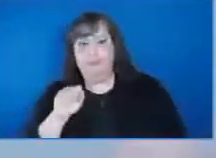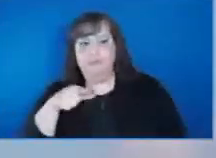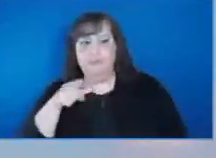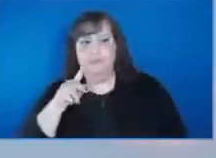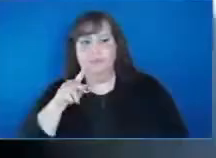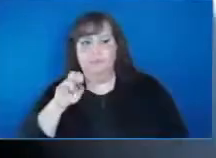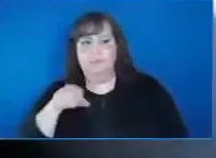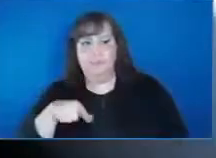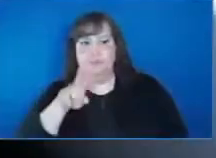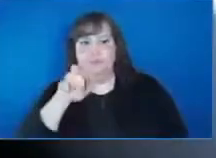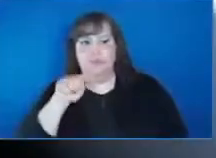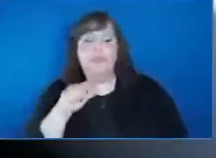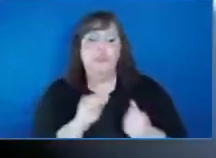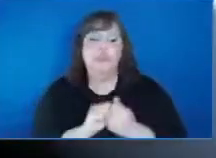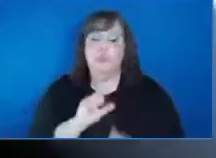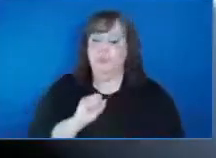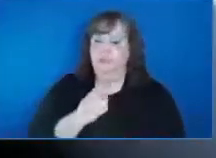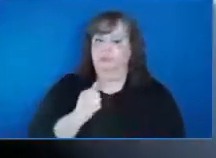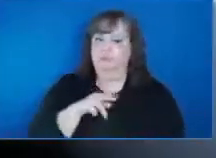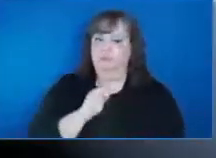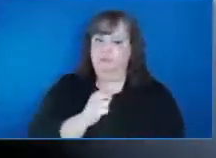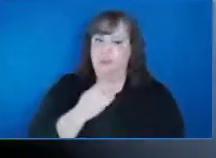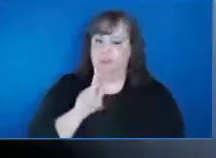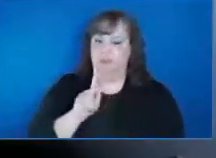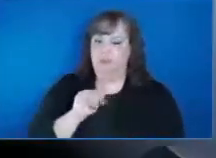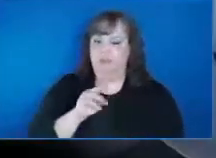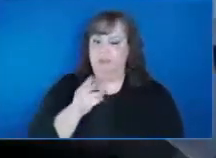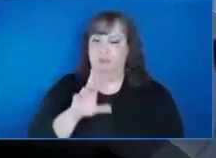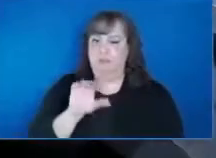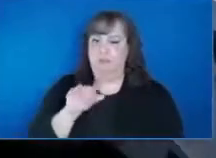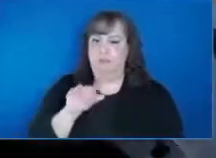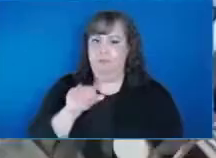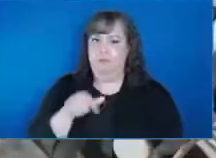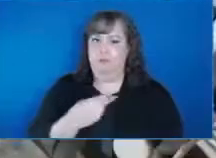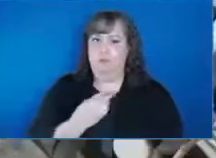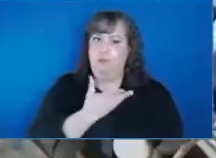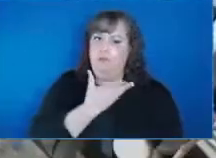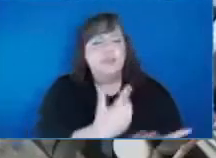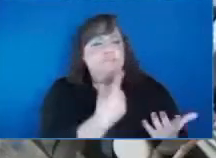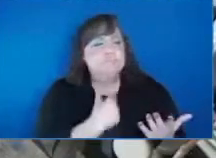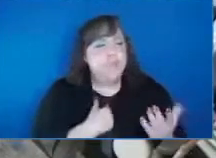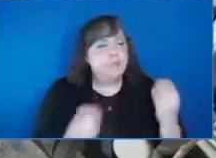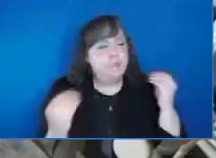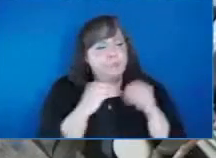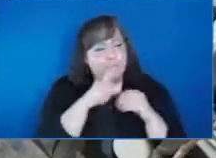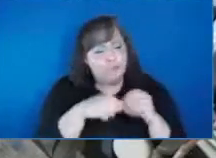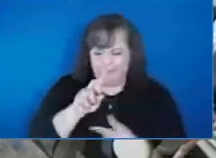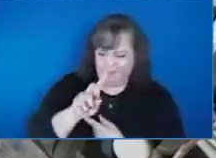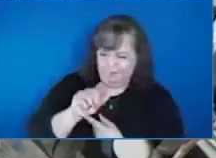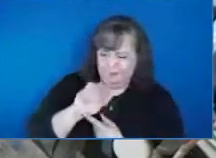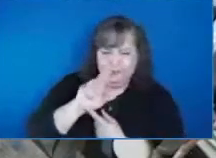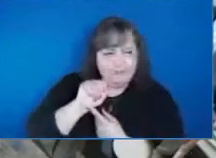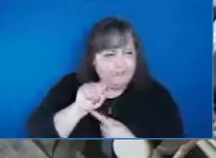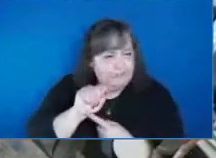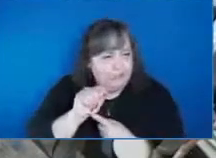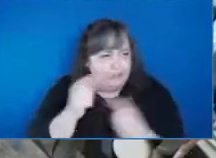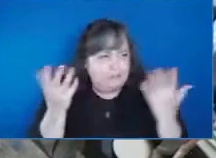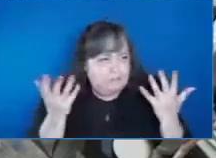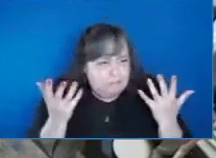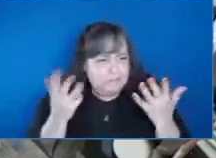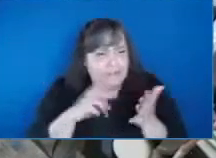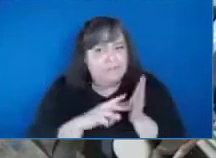Can you tell us and tell me a little bit more about what is NASA's DART mission and what does NASA DART mission stand